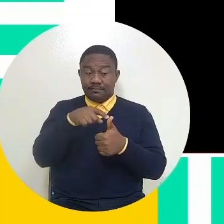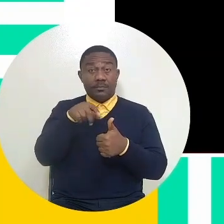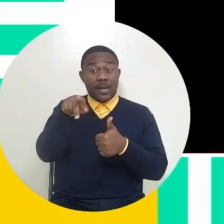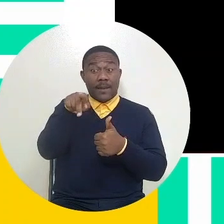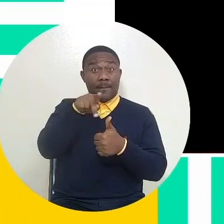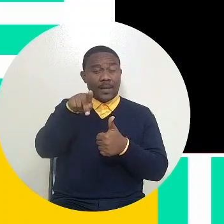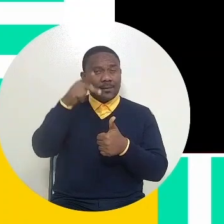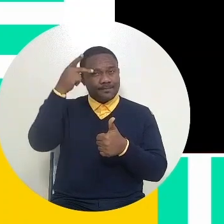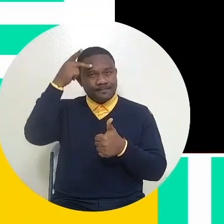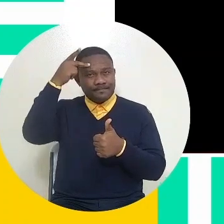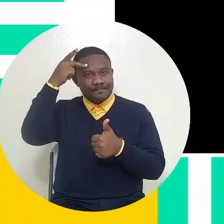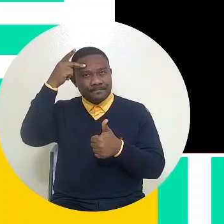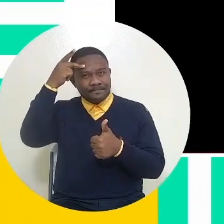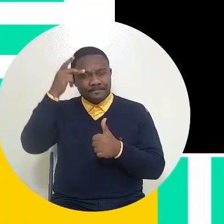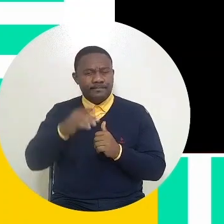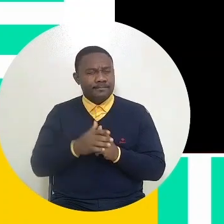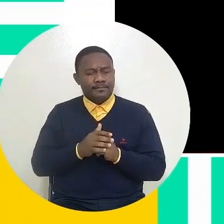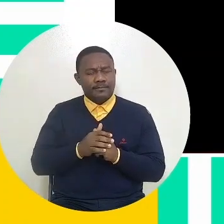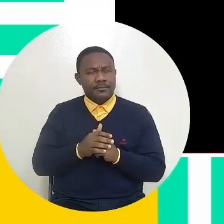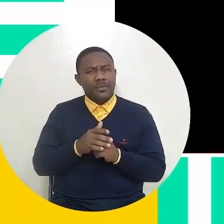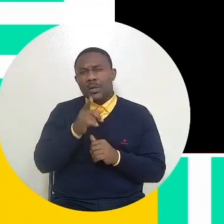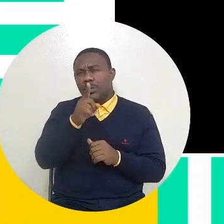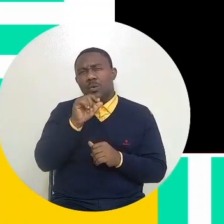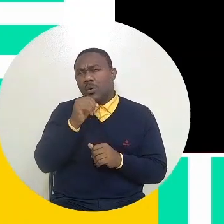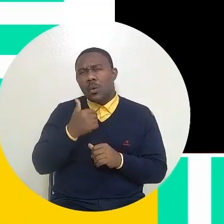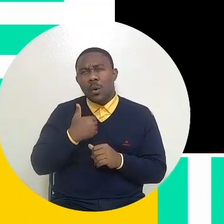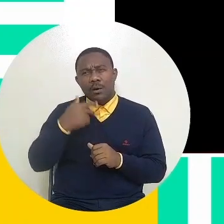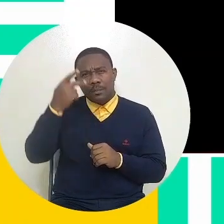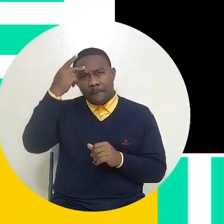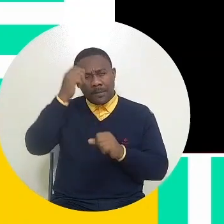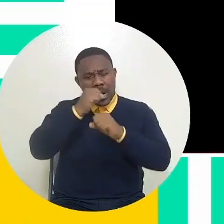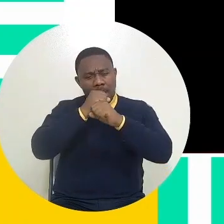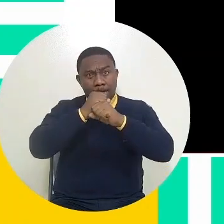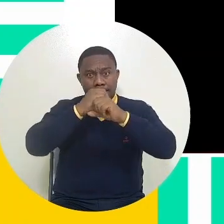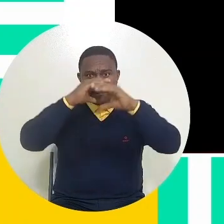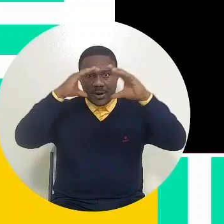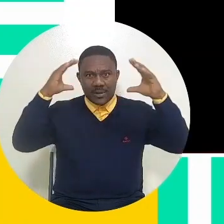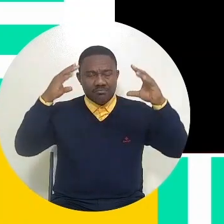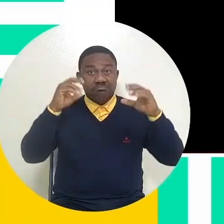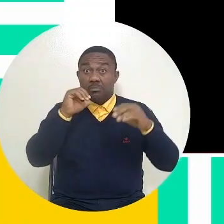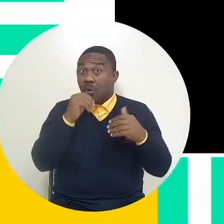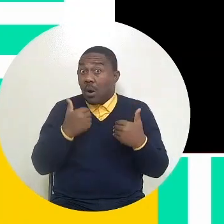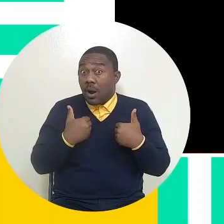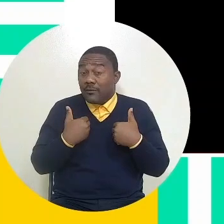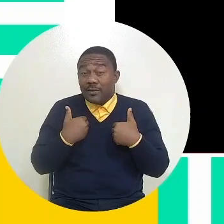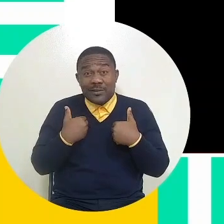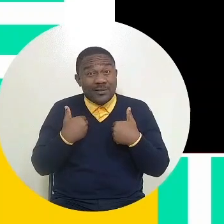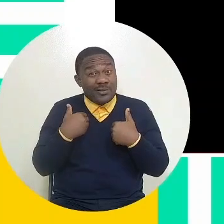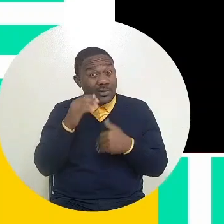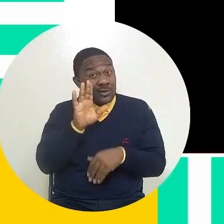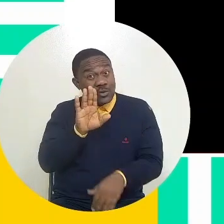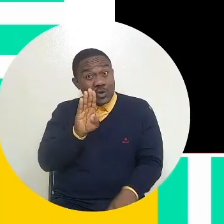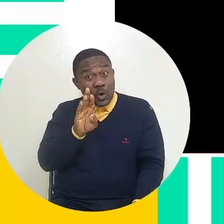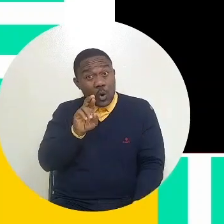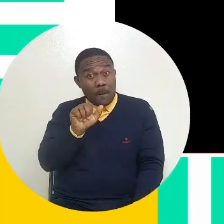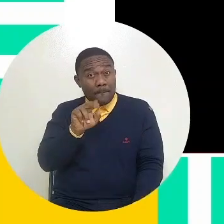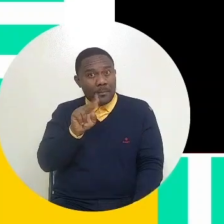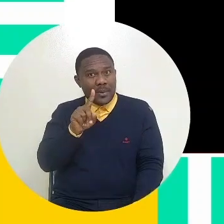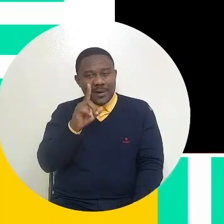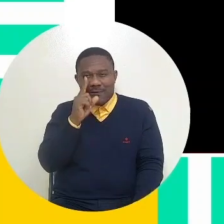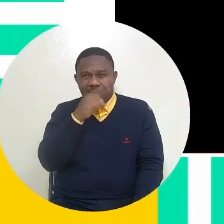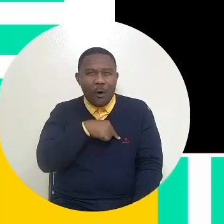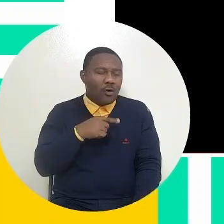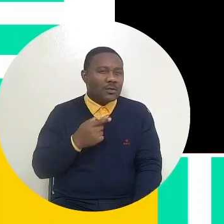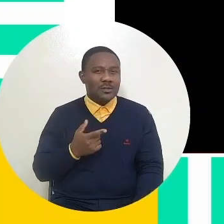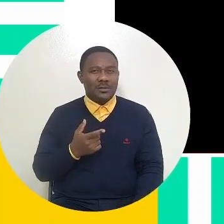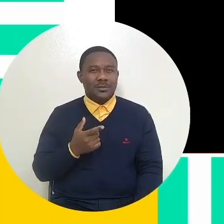purpose. The thing is that without a clear sense of purpose, you will be building a fake brand. So most of the time, I tell people that